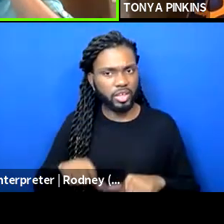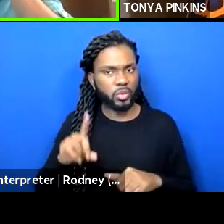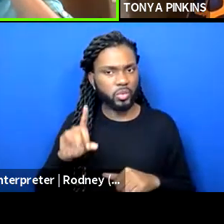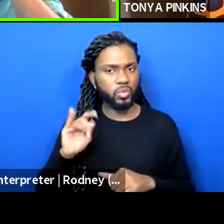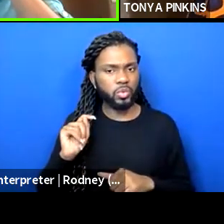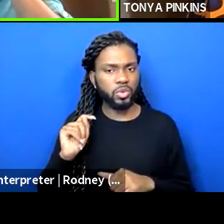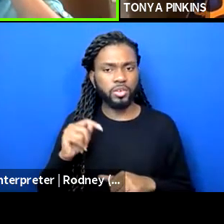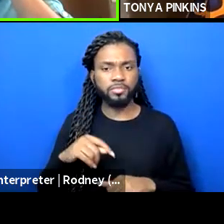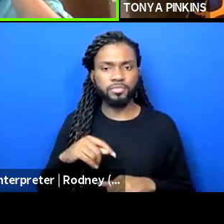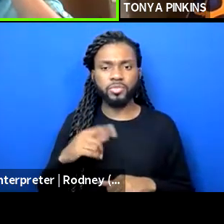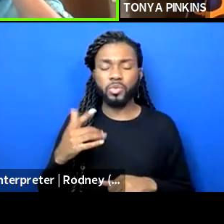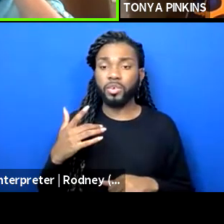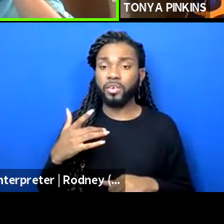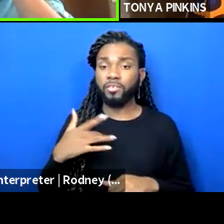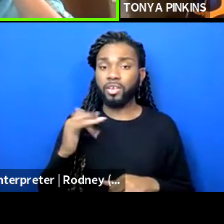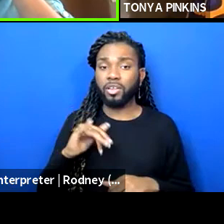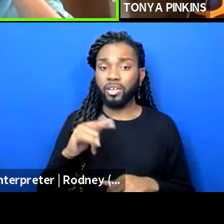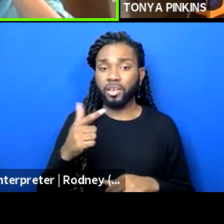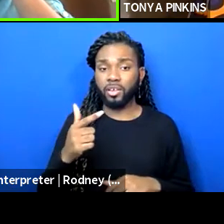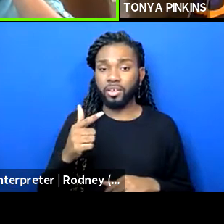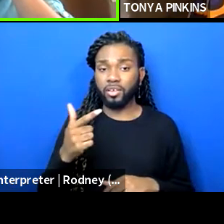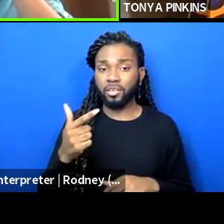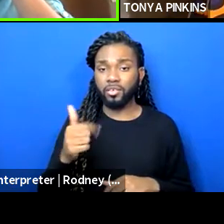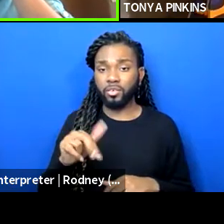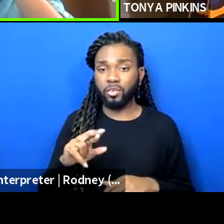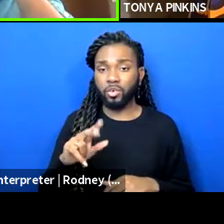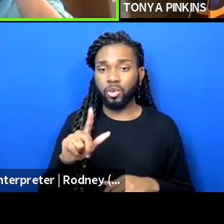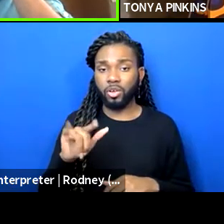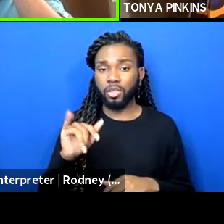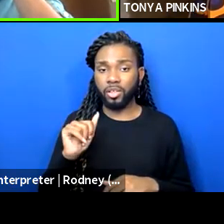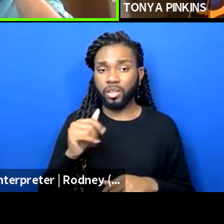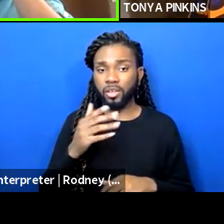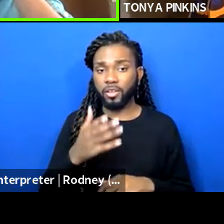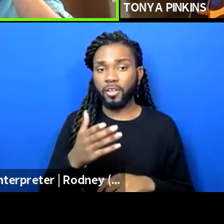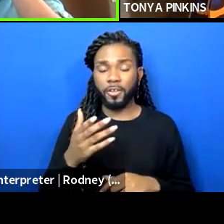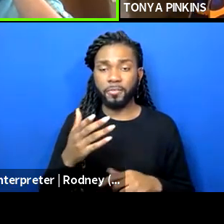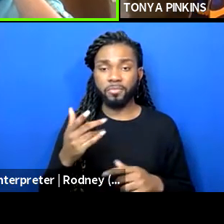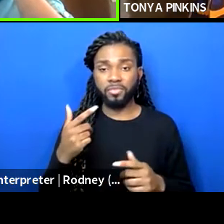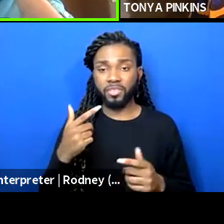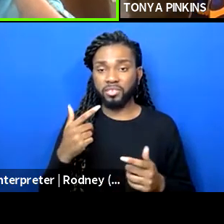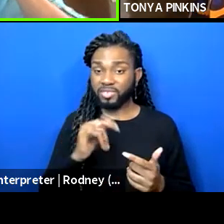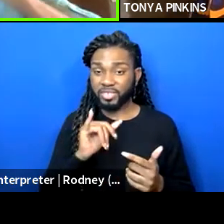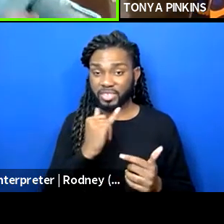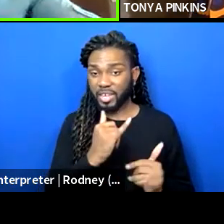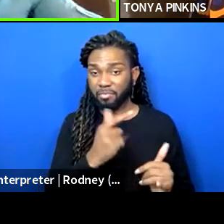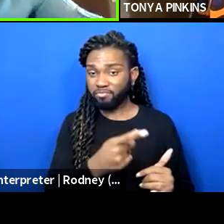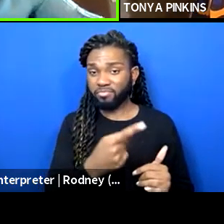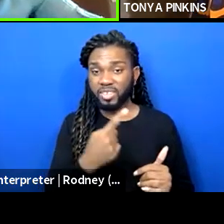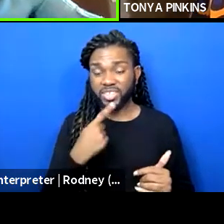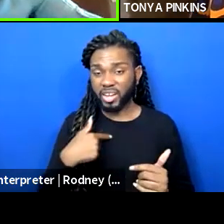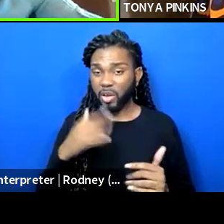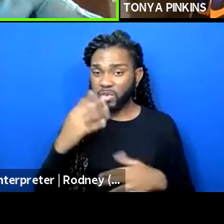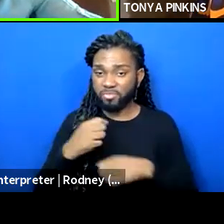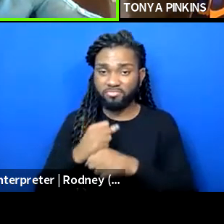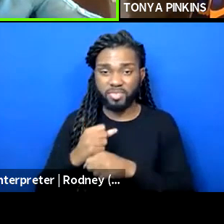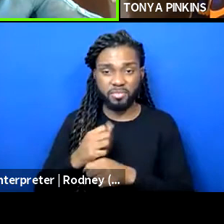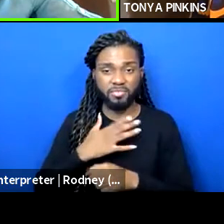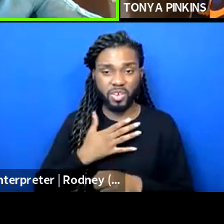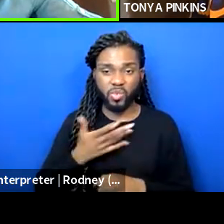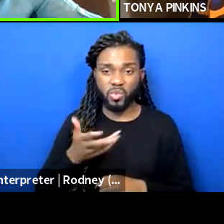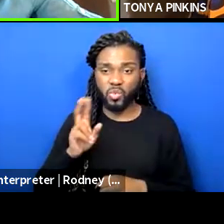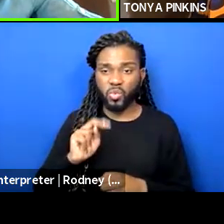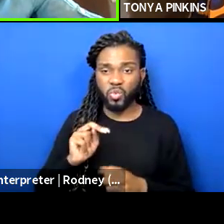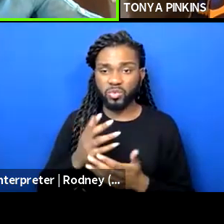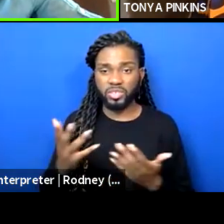know, Garlia, you know, I said, I'm gonna make my own stuff. And I think it was probably,